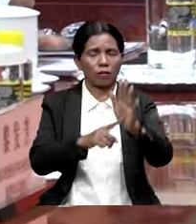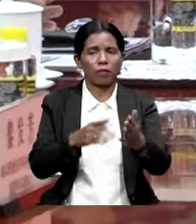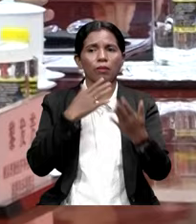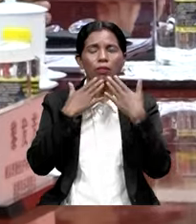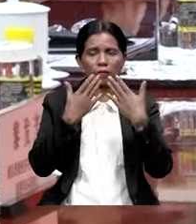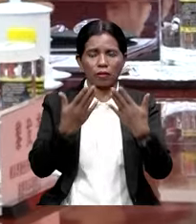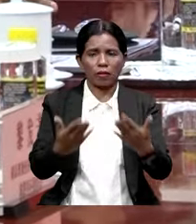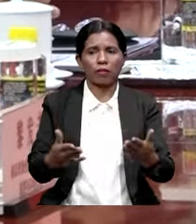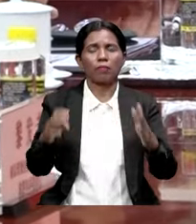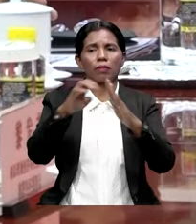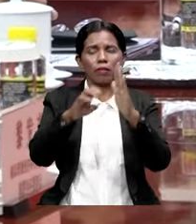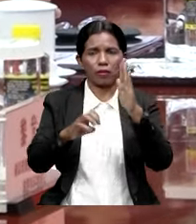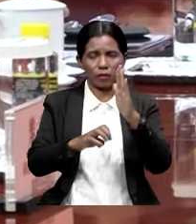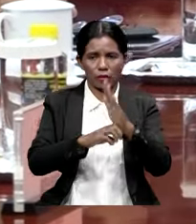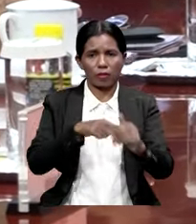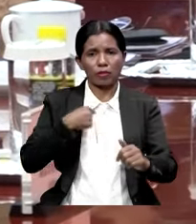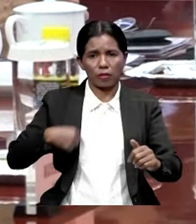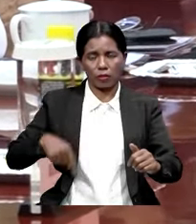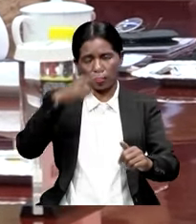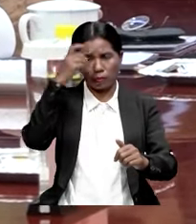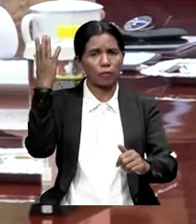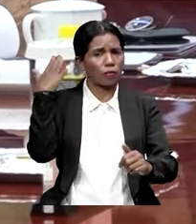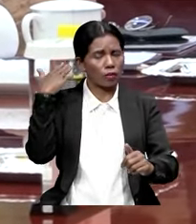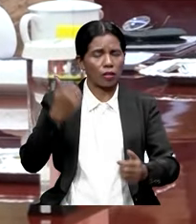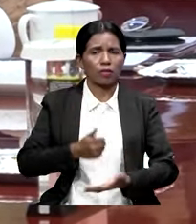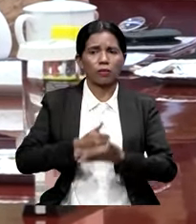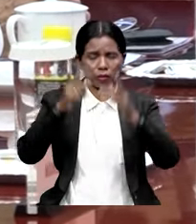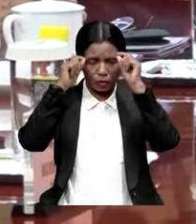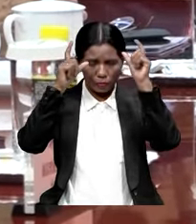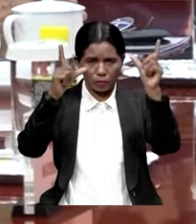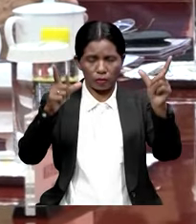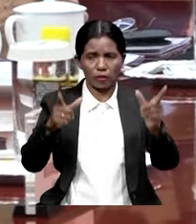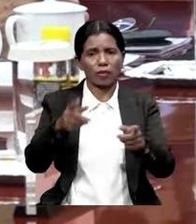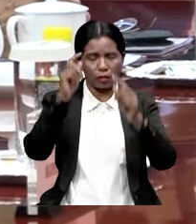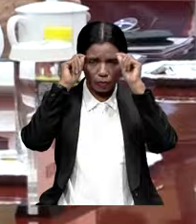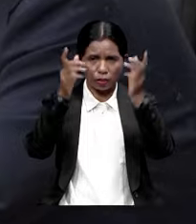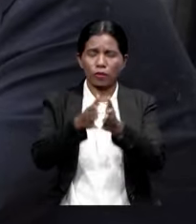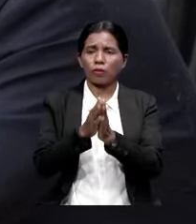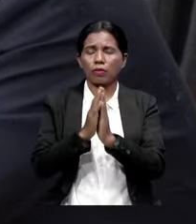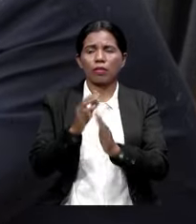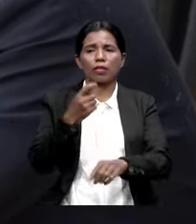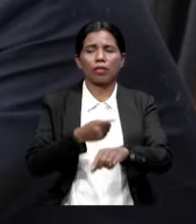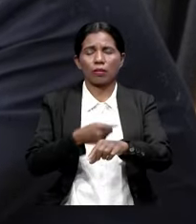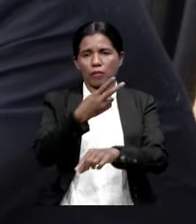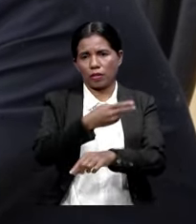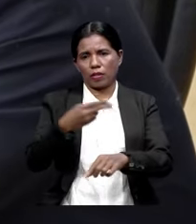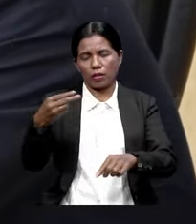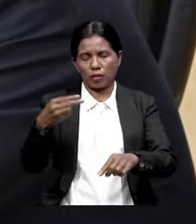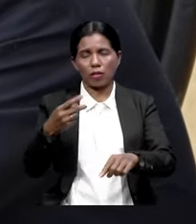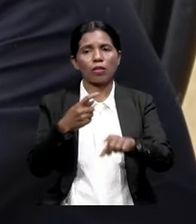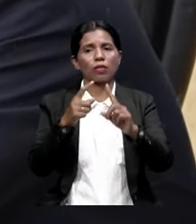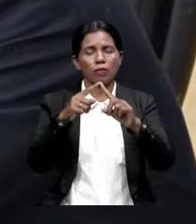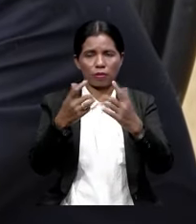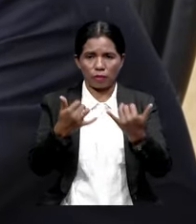República Popular China, também durante o apoio a Timor-Leste e a setor Hotu, neve Timor-Leste Husu, a quedas e a tempo ocupação Indonésia, Tohin Loron.